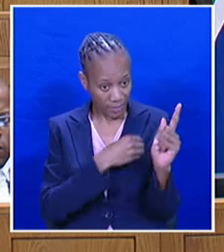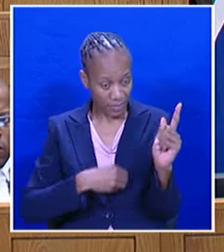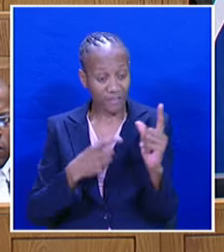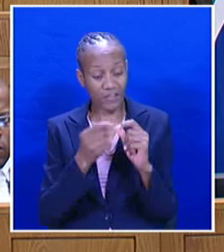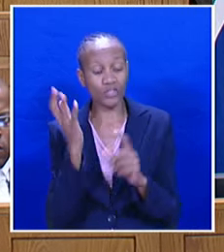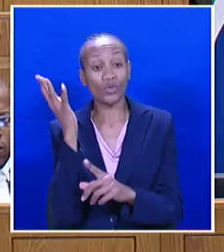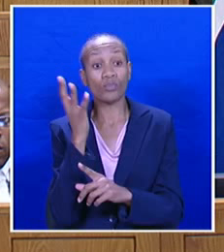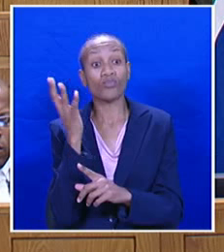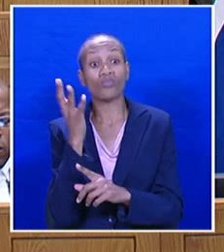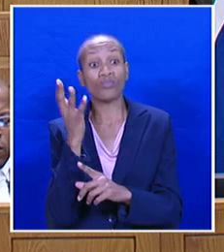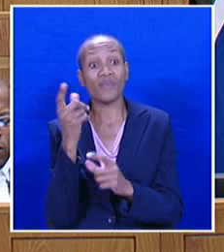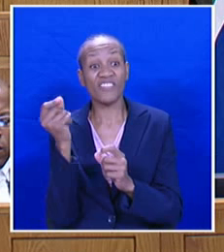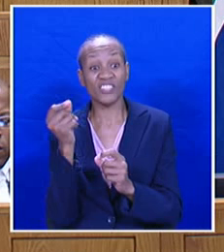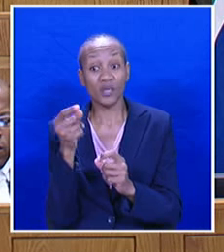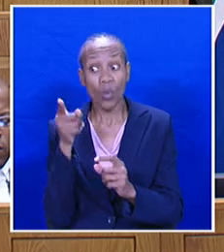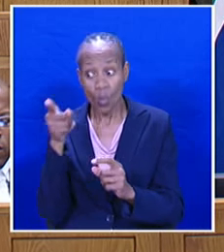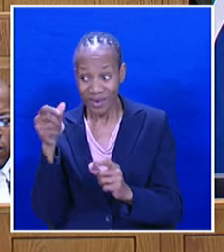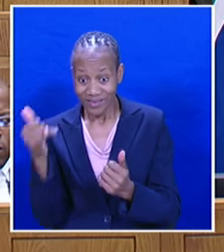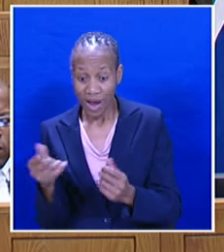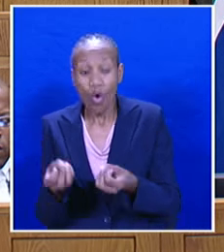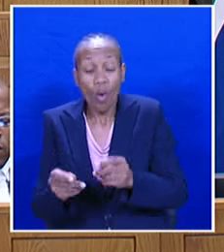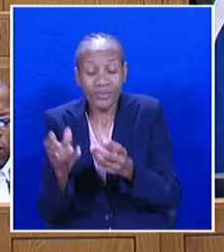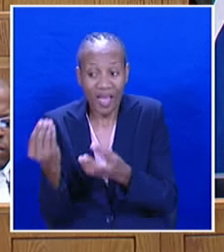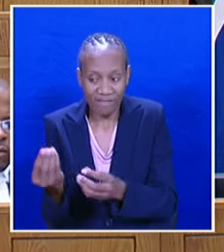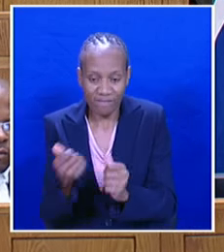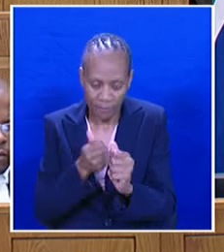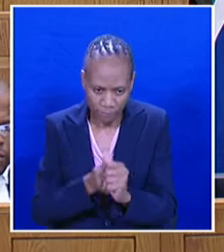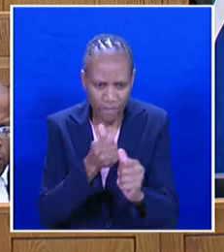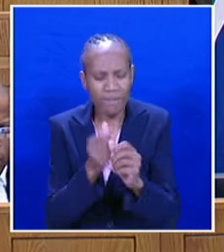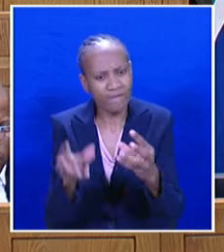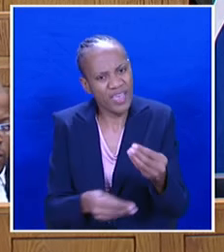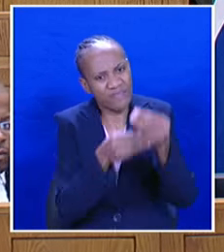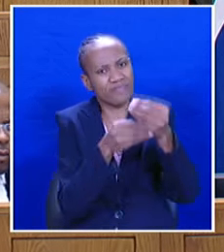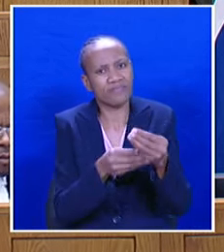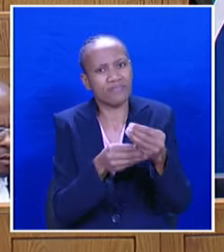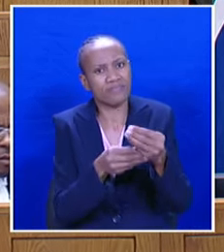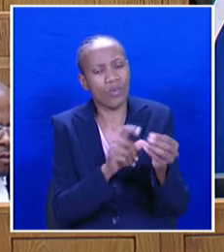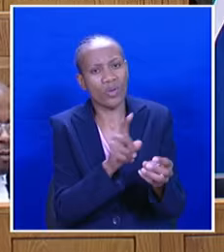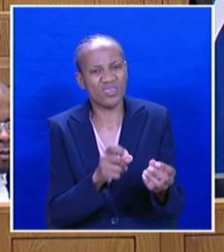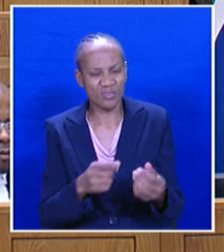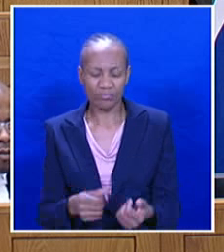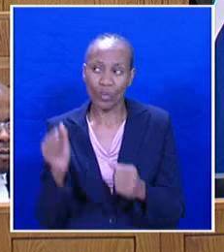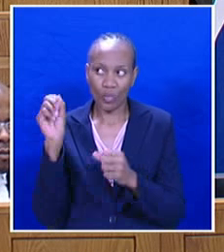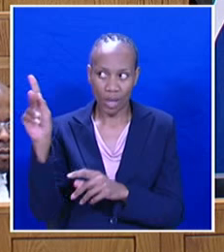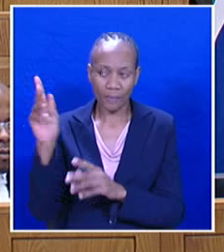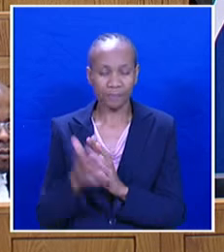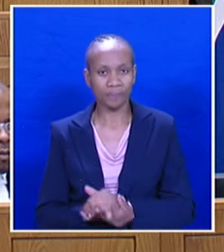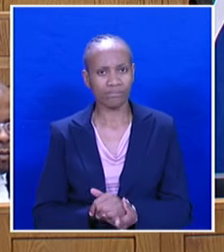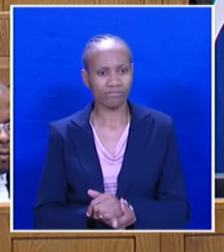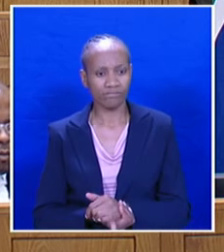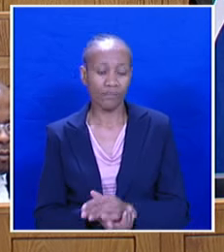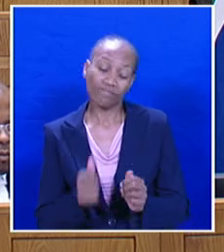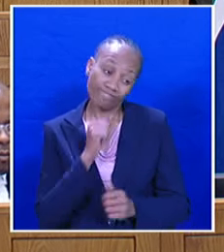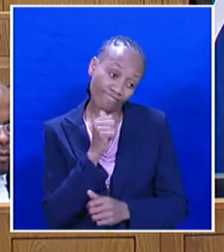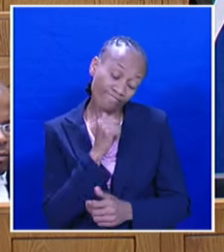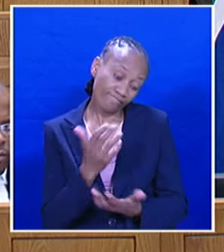Lingen. Okay. I am sure you were listening to him. Yeah, but I thought this will also make sense. Anyway, just because... It might